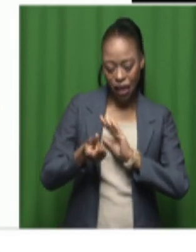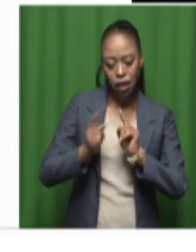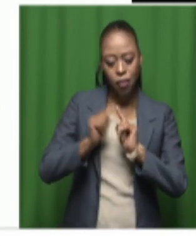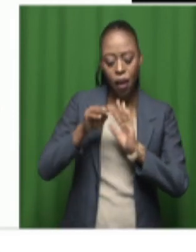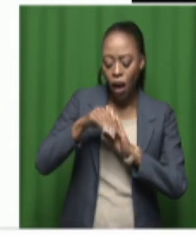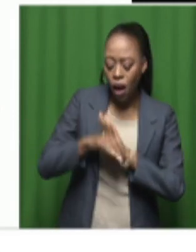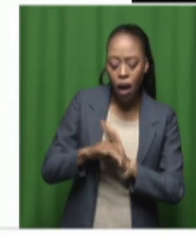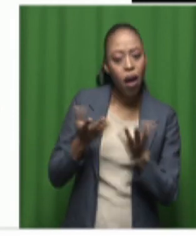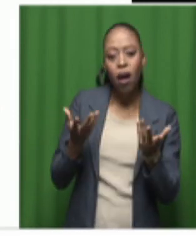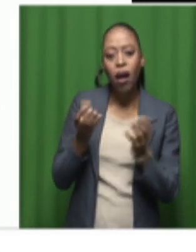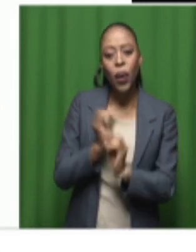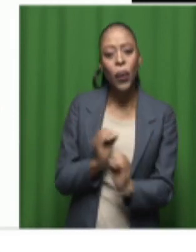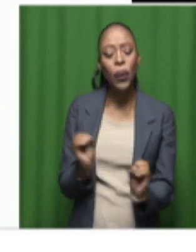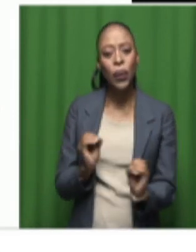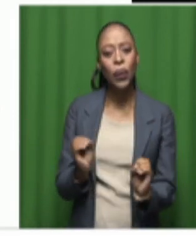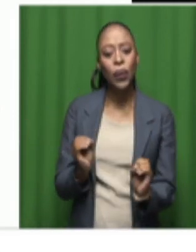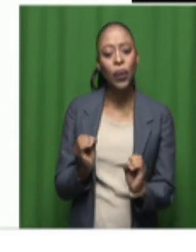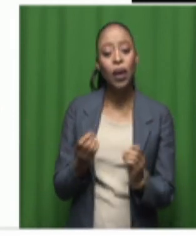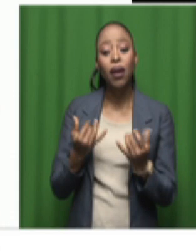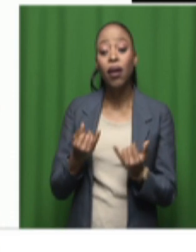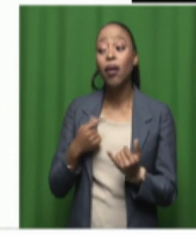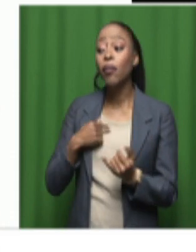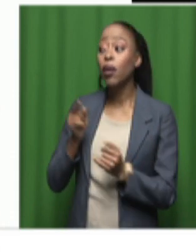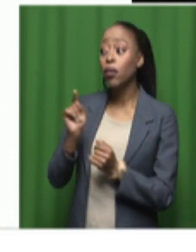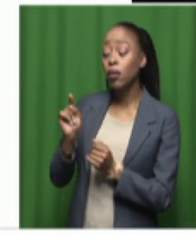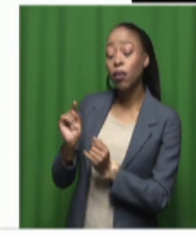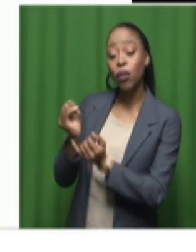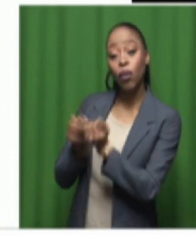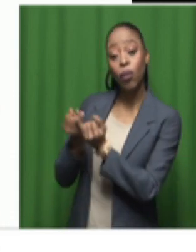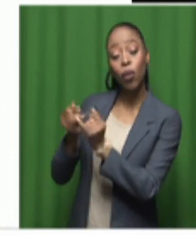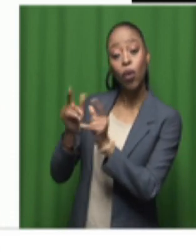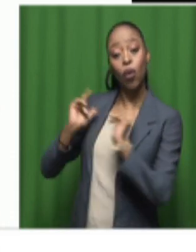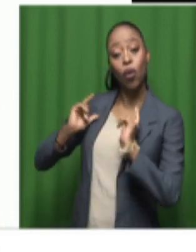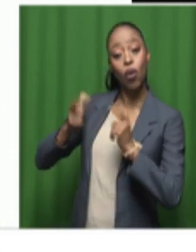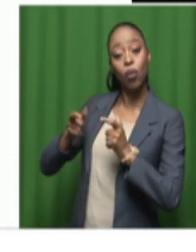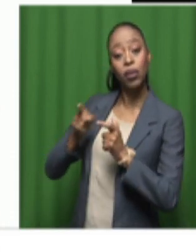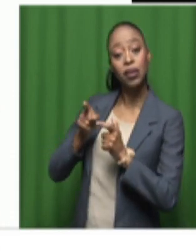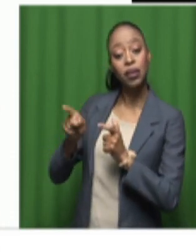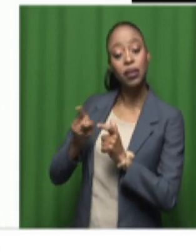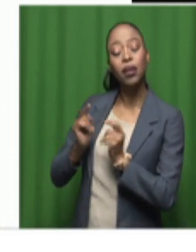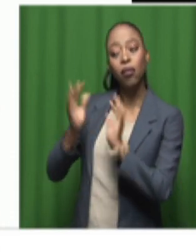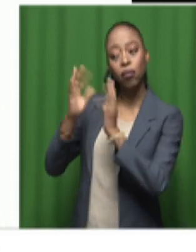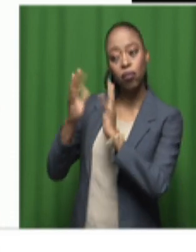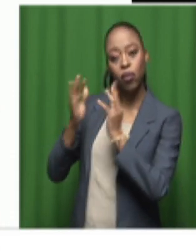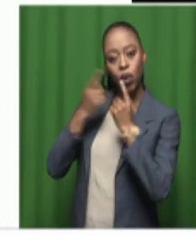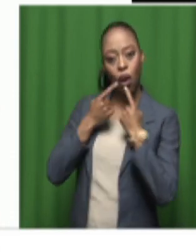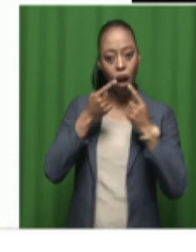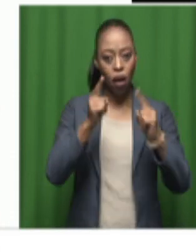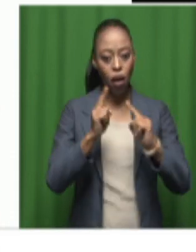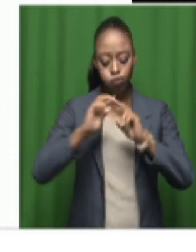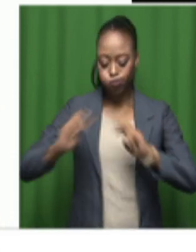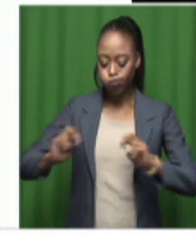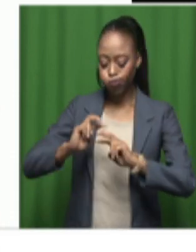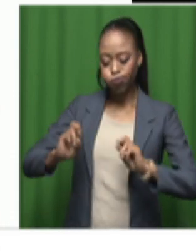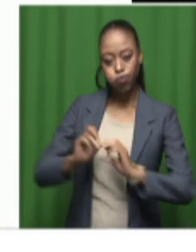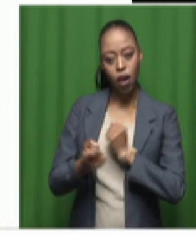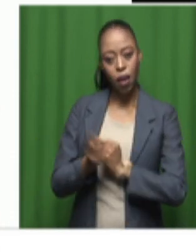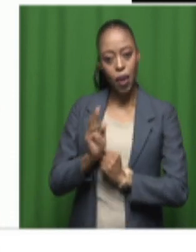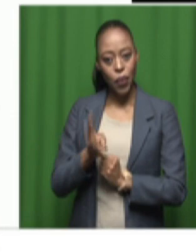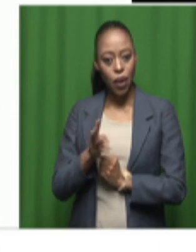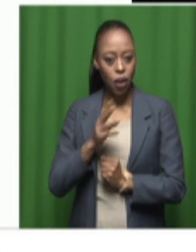but not coming down. And therefore, I commend the Competition Commission for announcing an investigation to see if there is